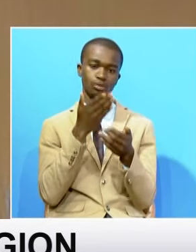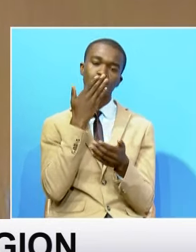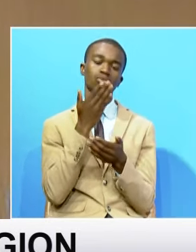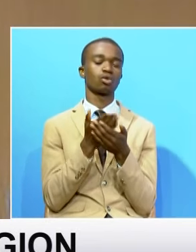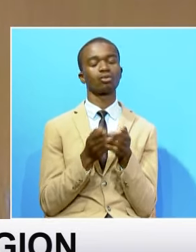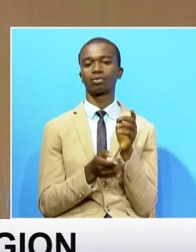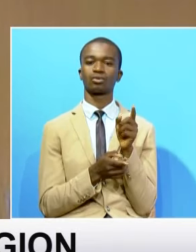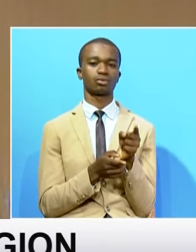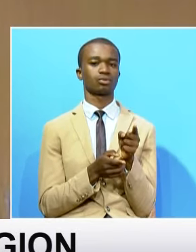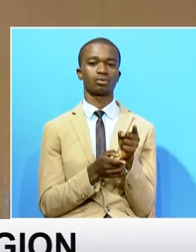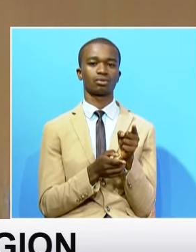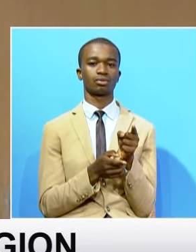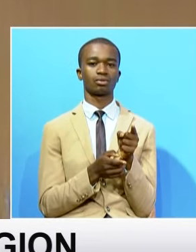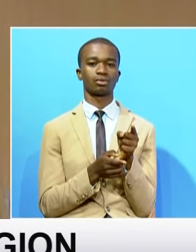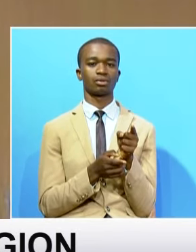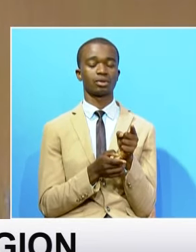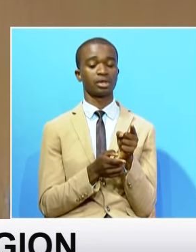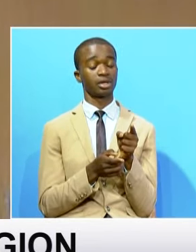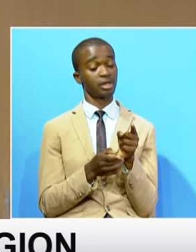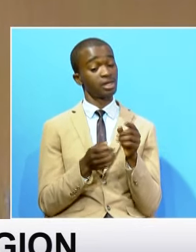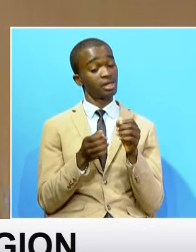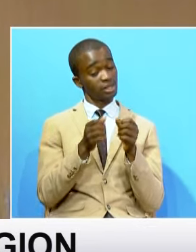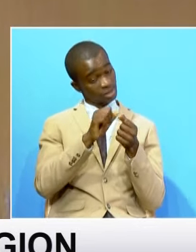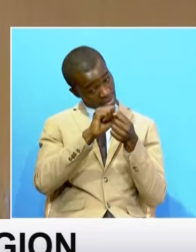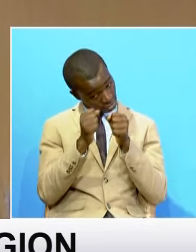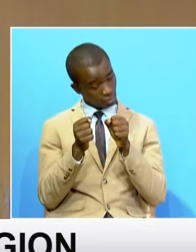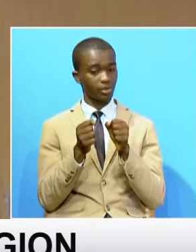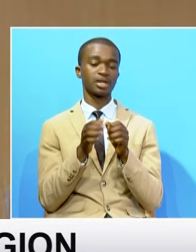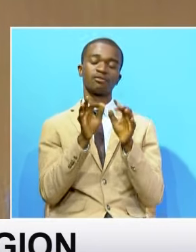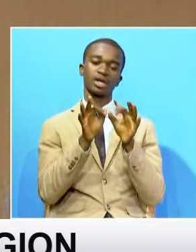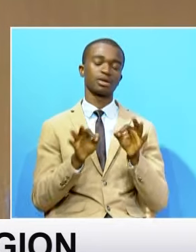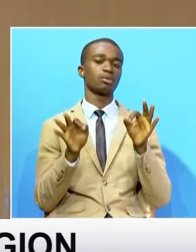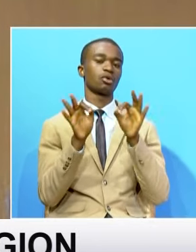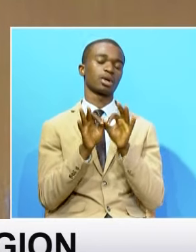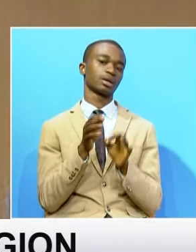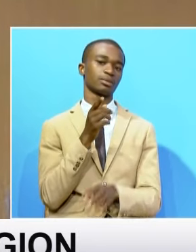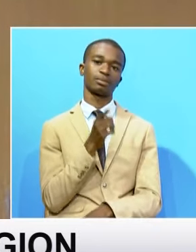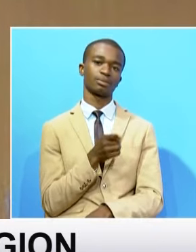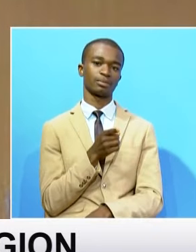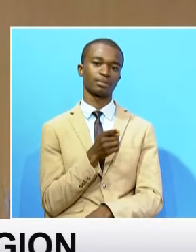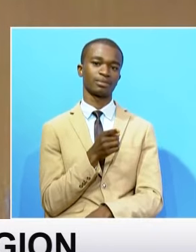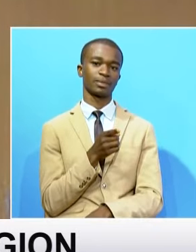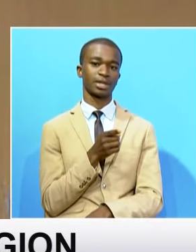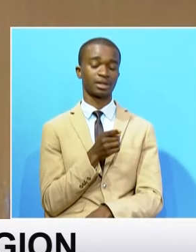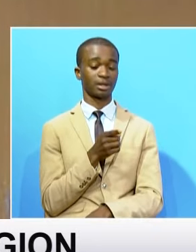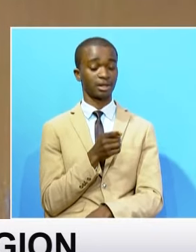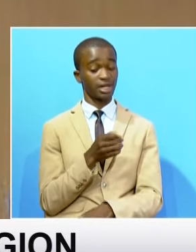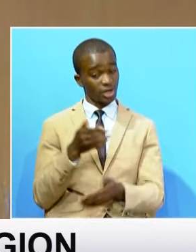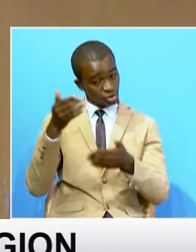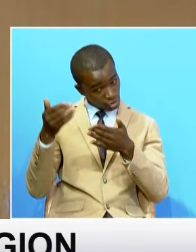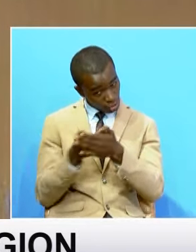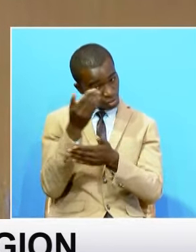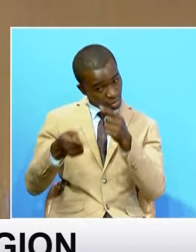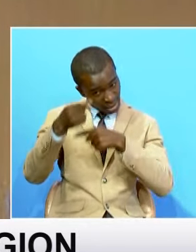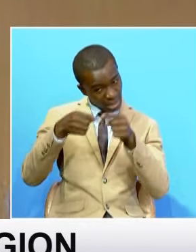our pursuit of peace, security, and prosperity for all. To the incoming chairperson of the